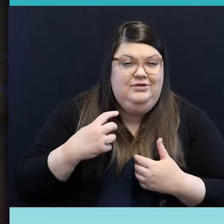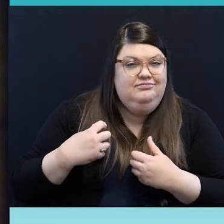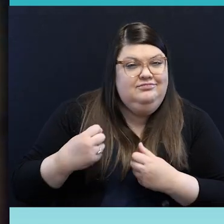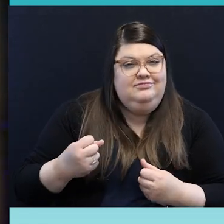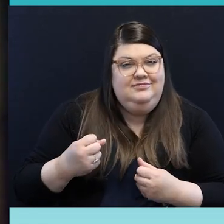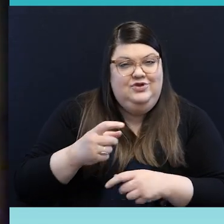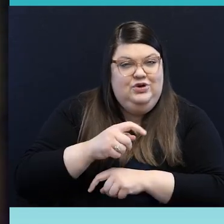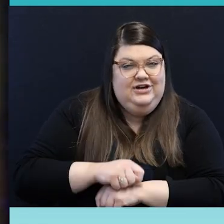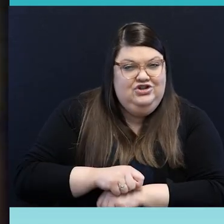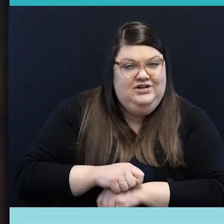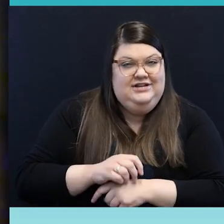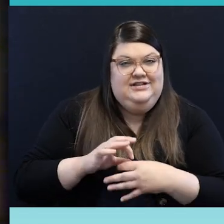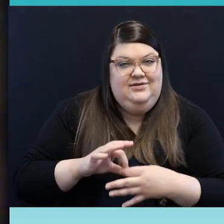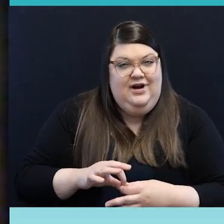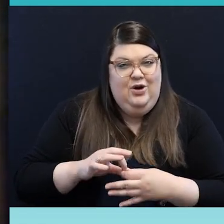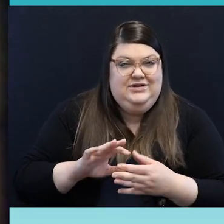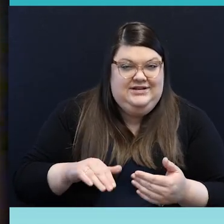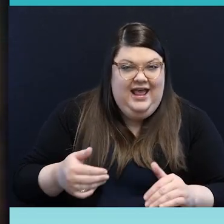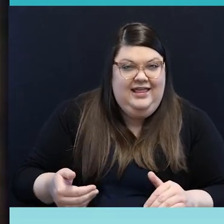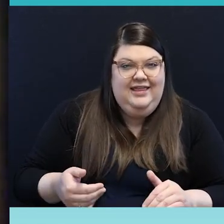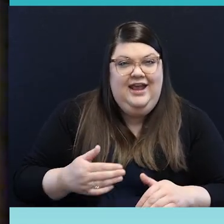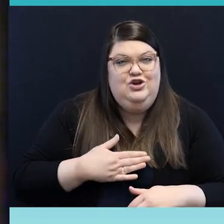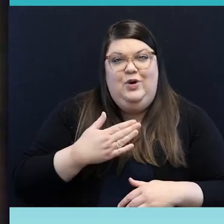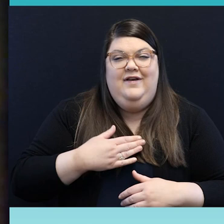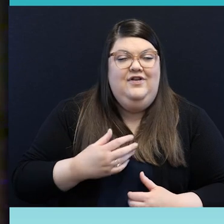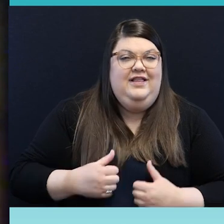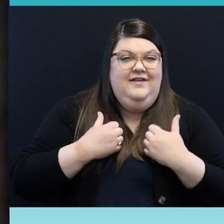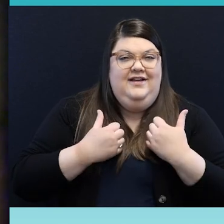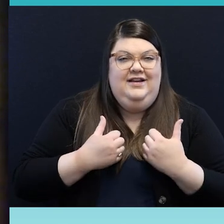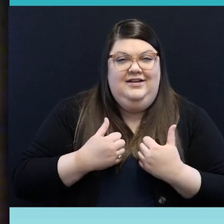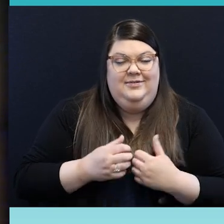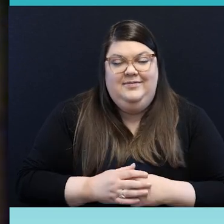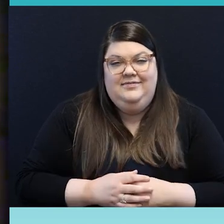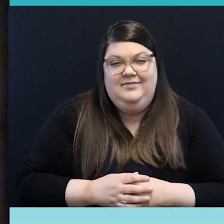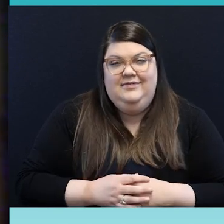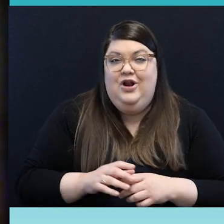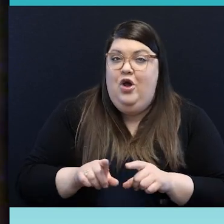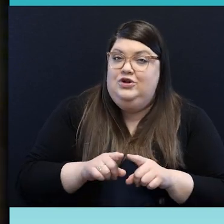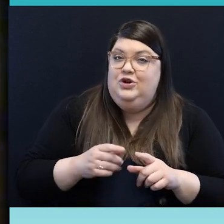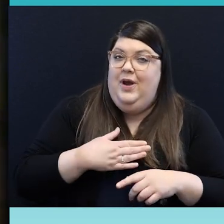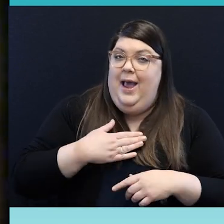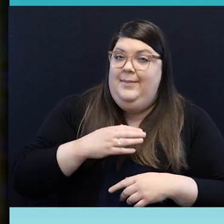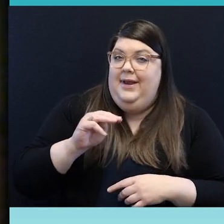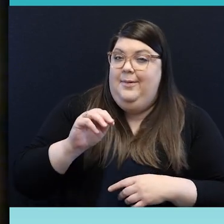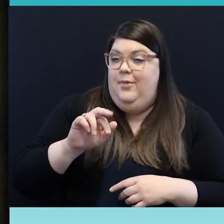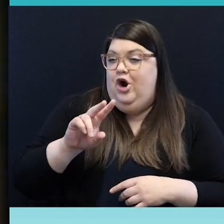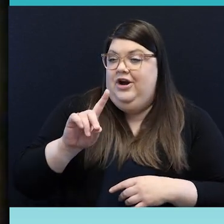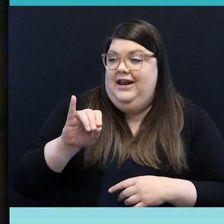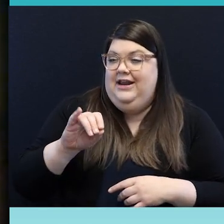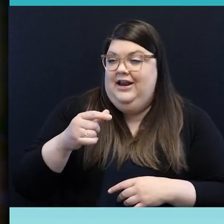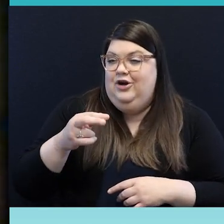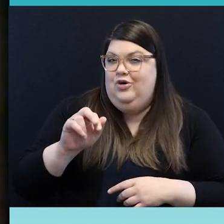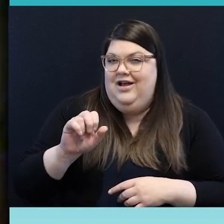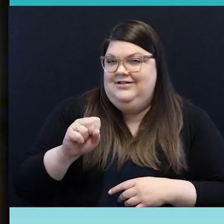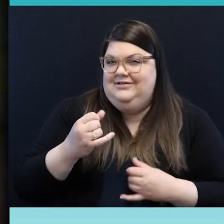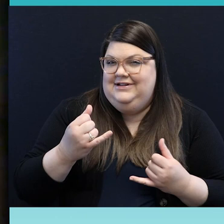around death and joyful living, joie de vivre. And by the way, happy Mardi Gras. Today's Mardi Gras. So this